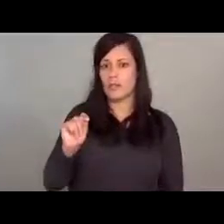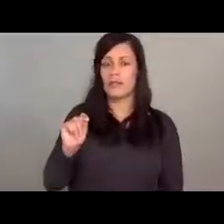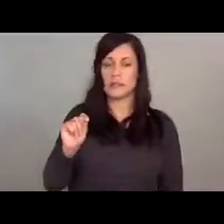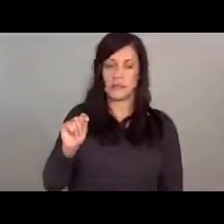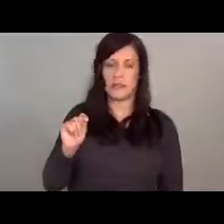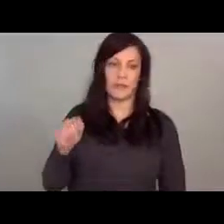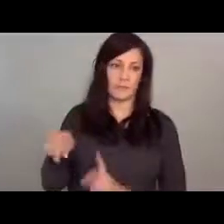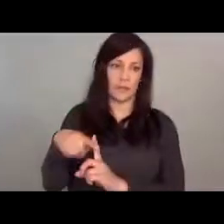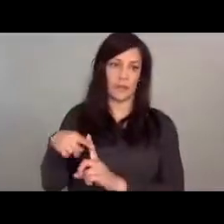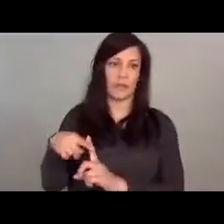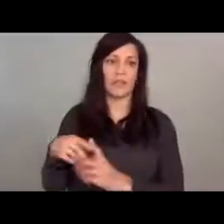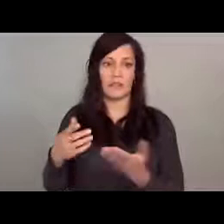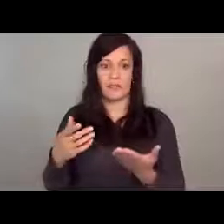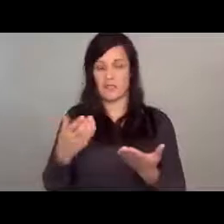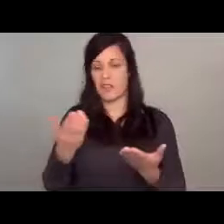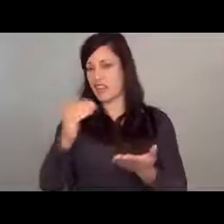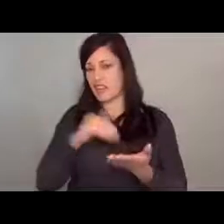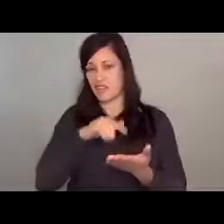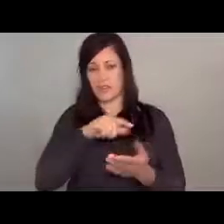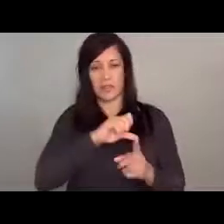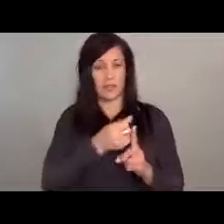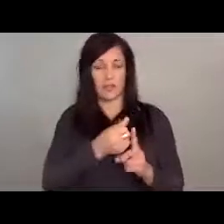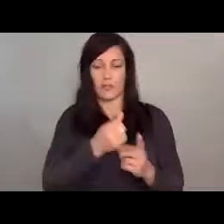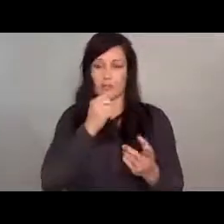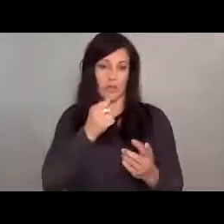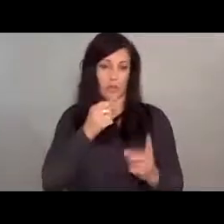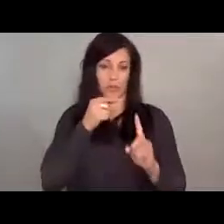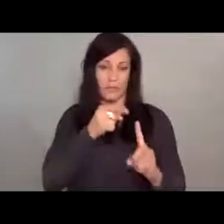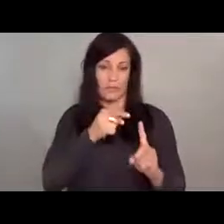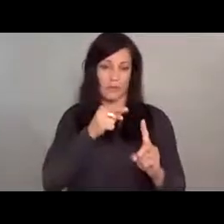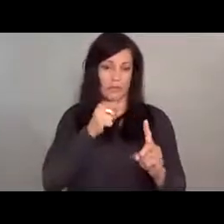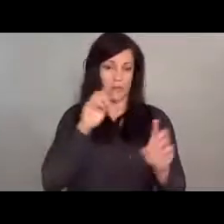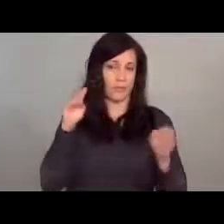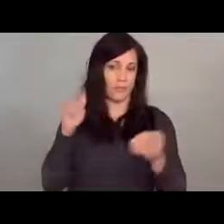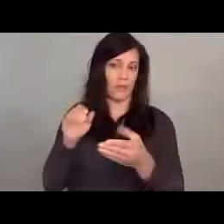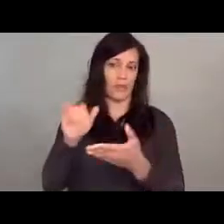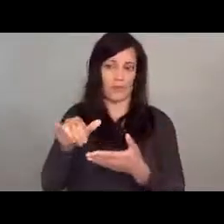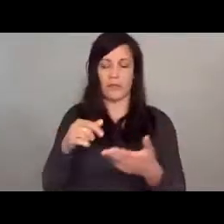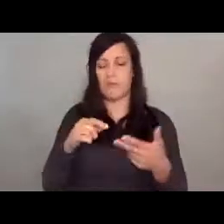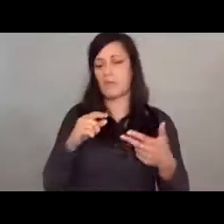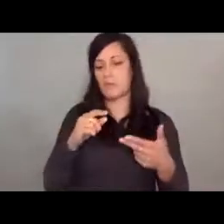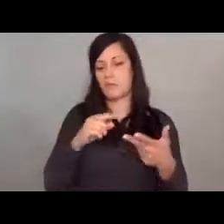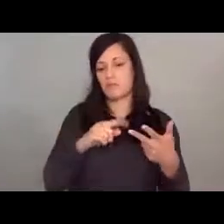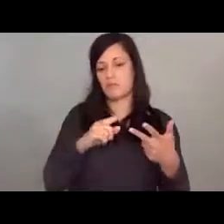this situation, again, that's not true, so I'll say disagree.